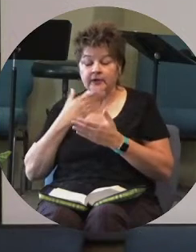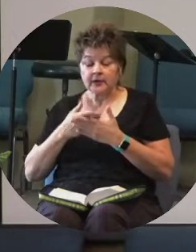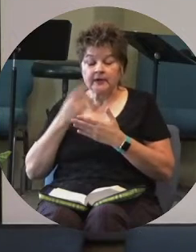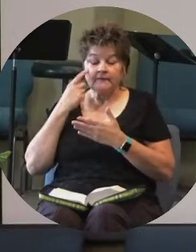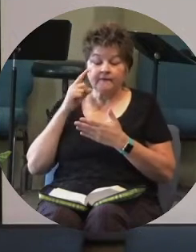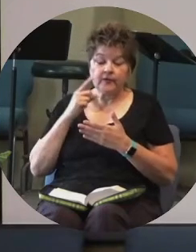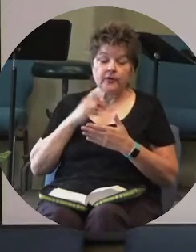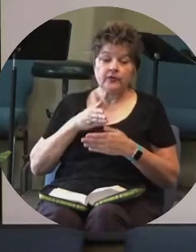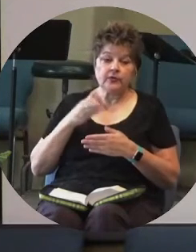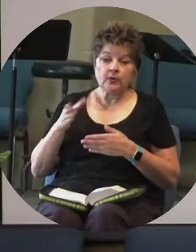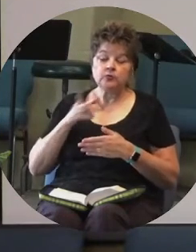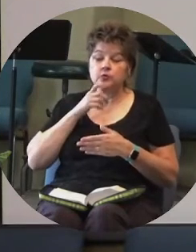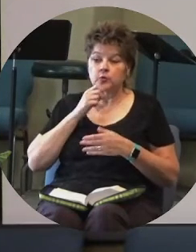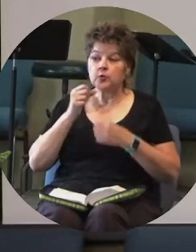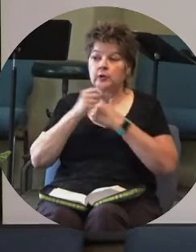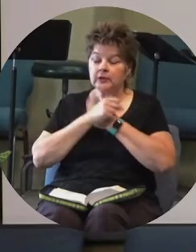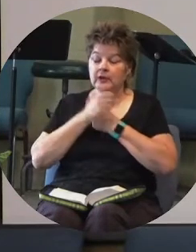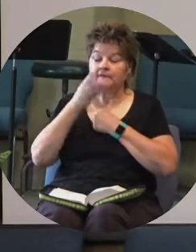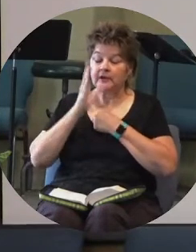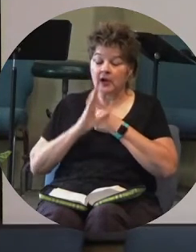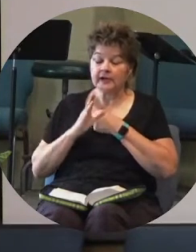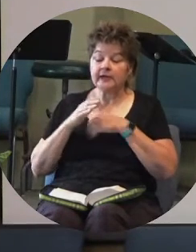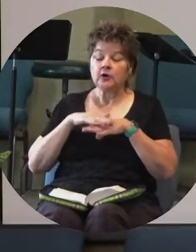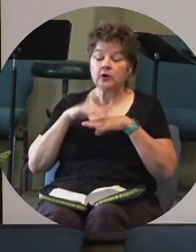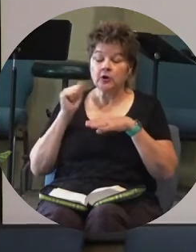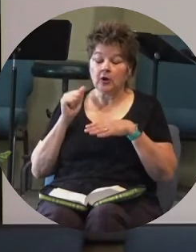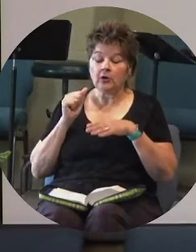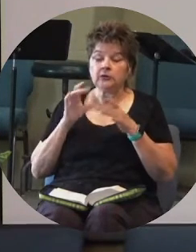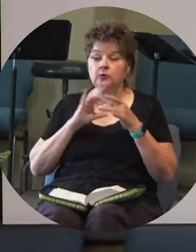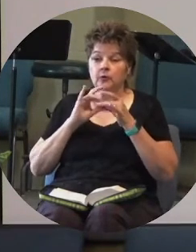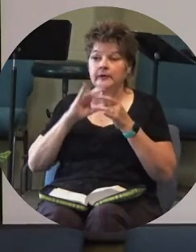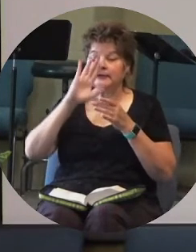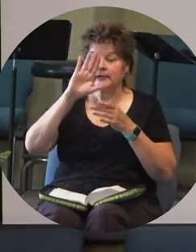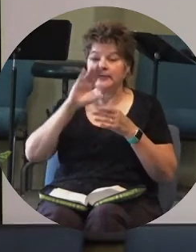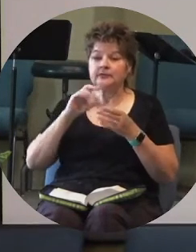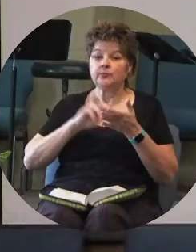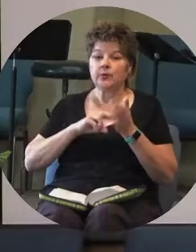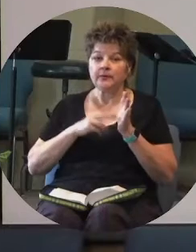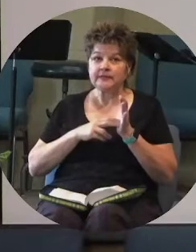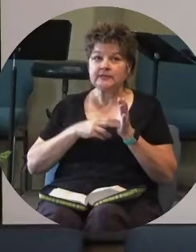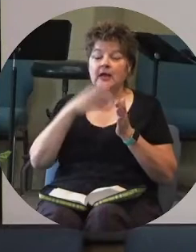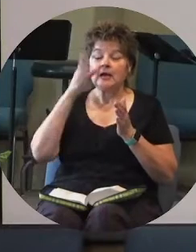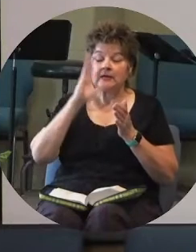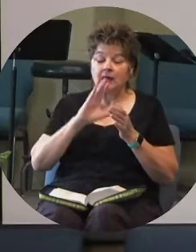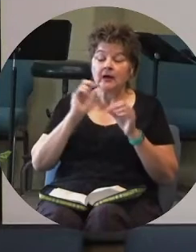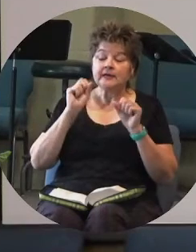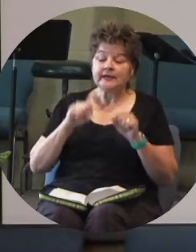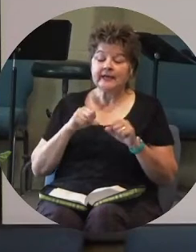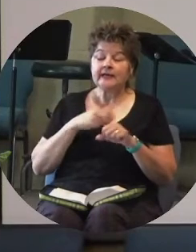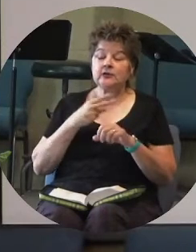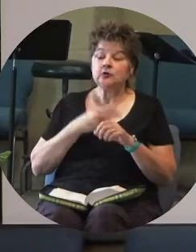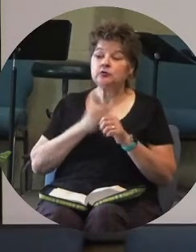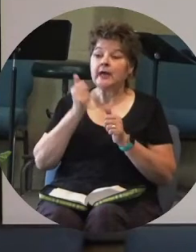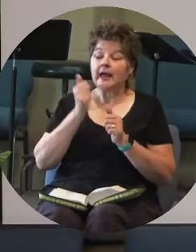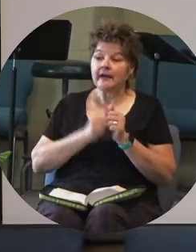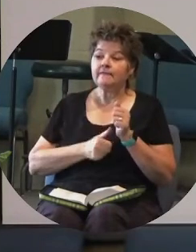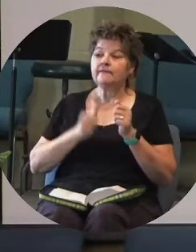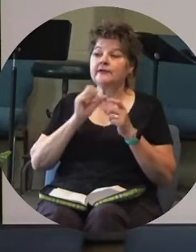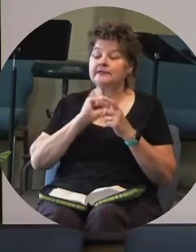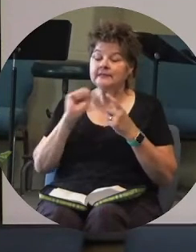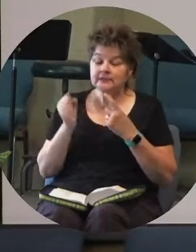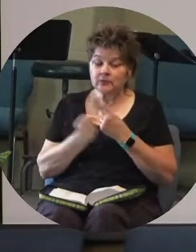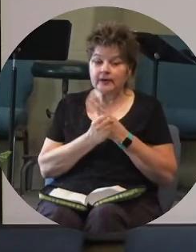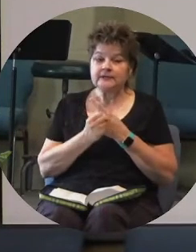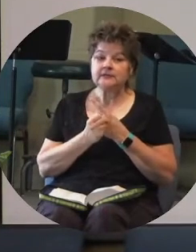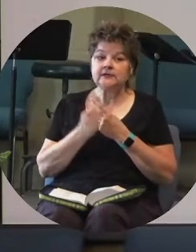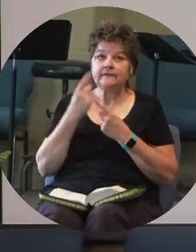love God, to those who are called according to his purpose. God can use every situation, every circumstance